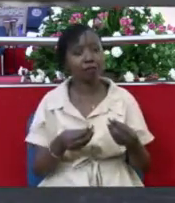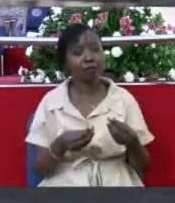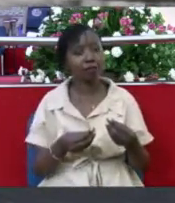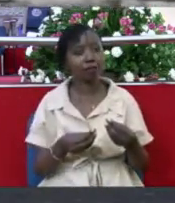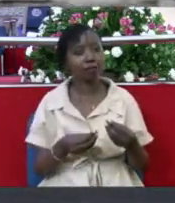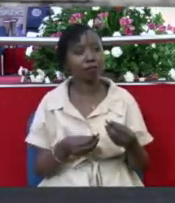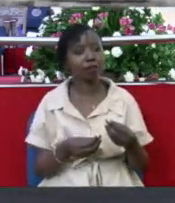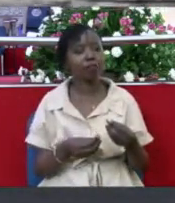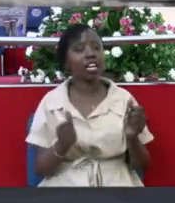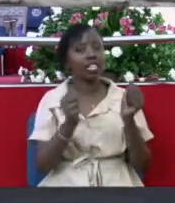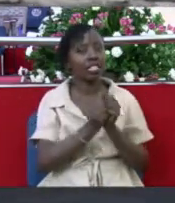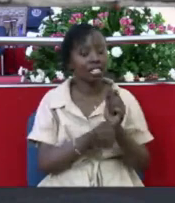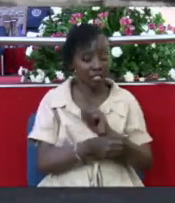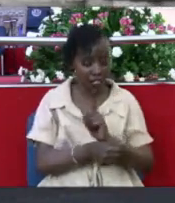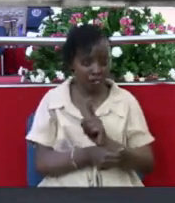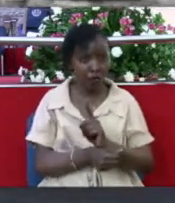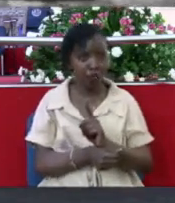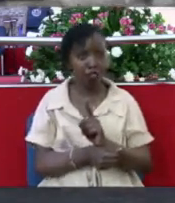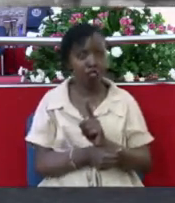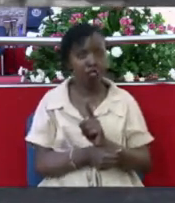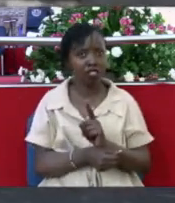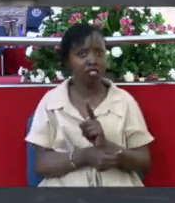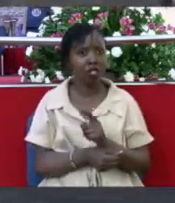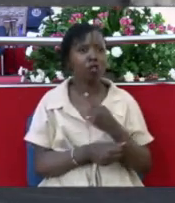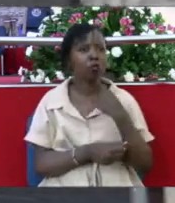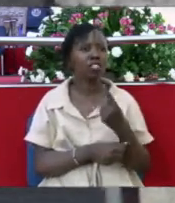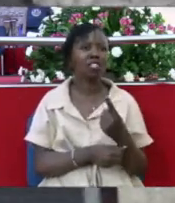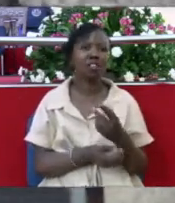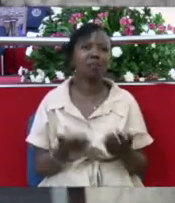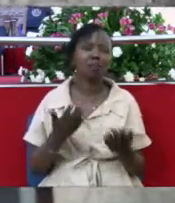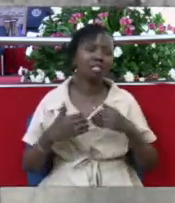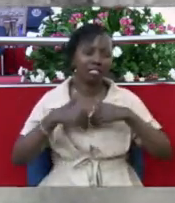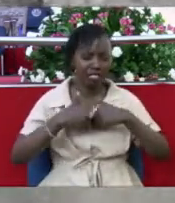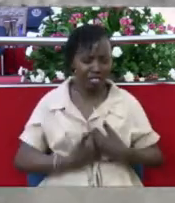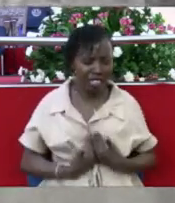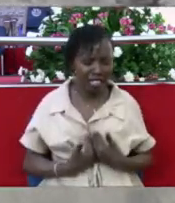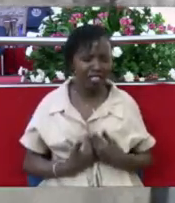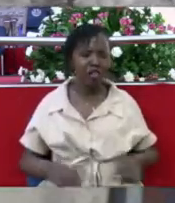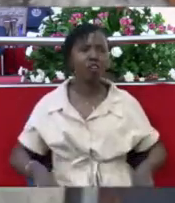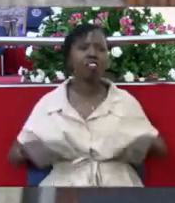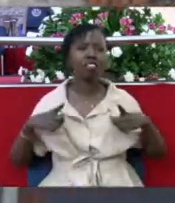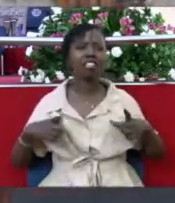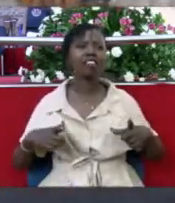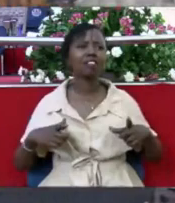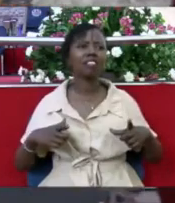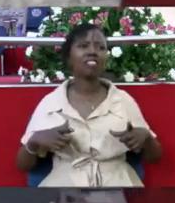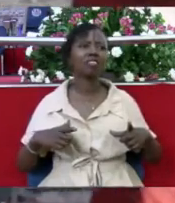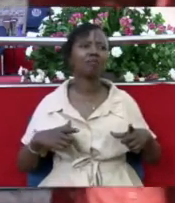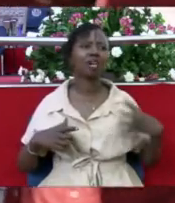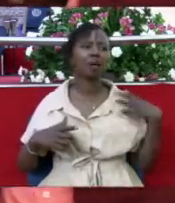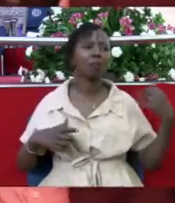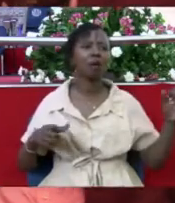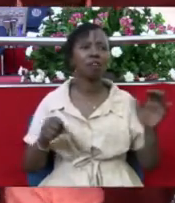saying, Lord, I want to restart. You're tired of living a powerless life. You're saying, Jesus,